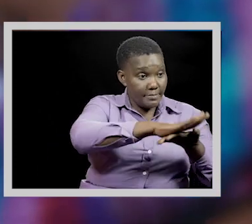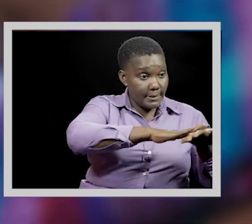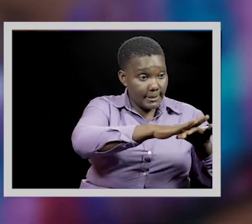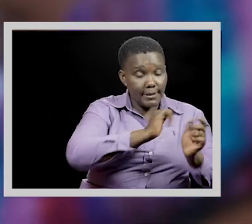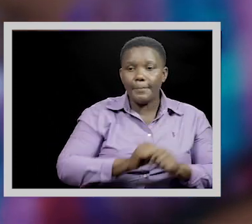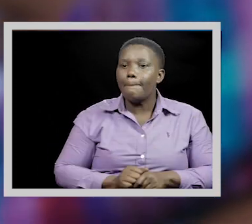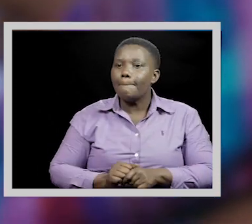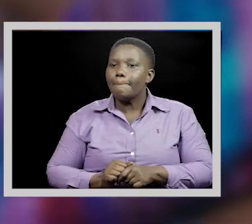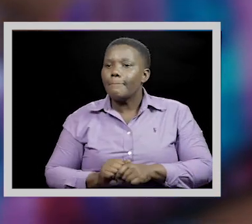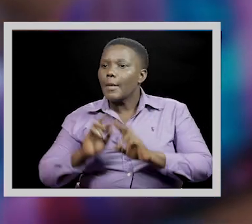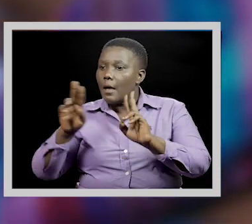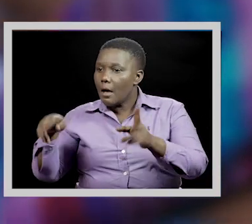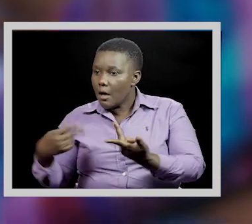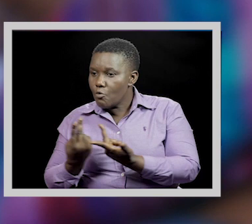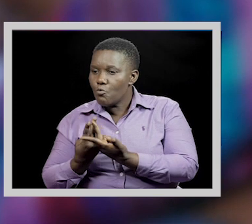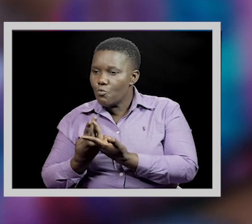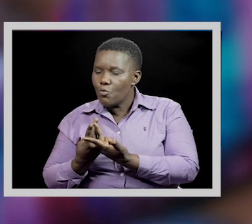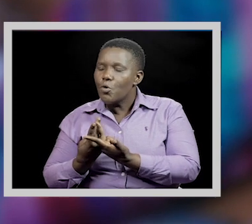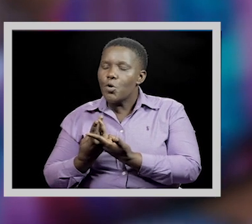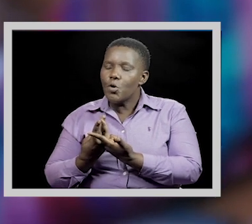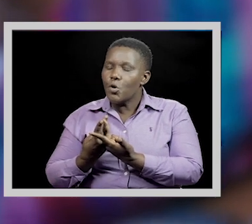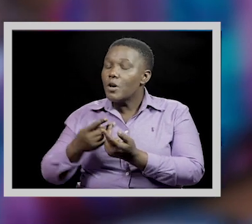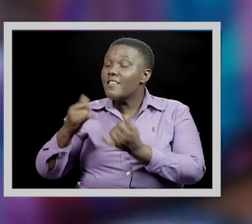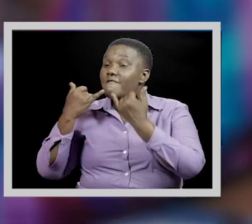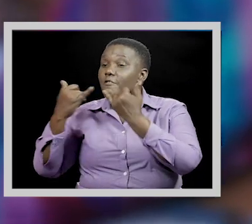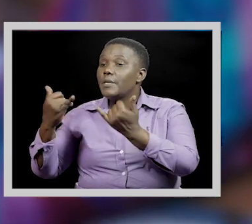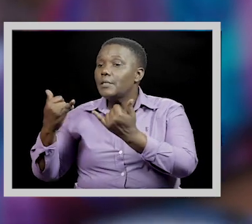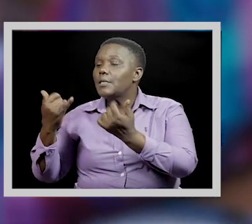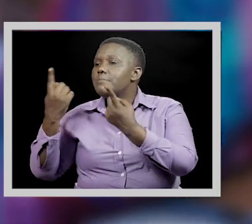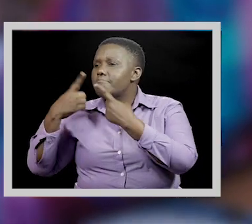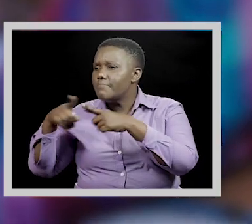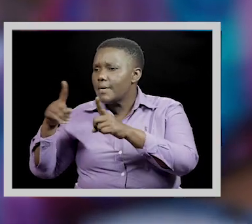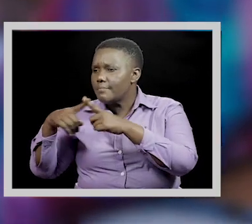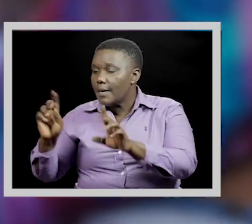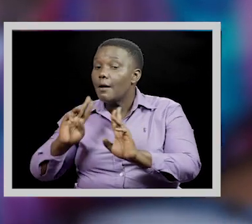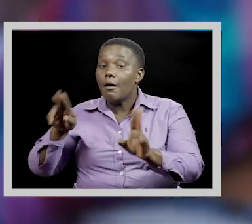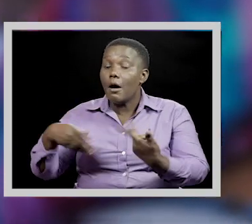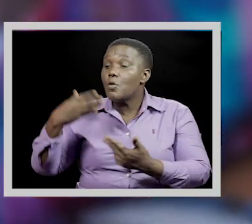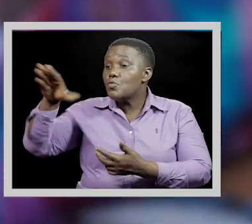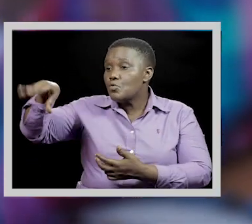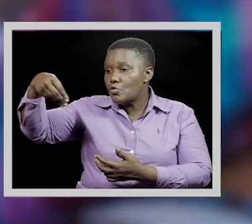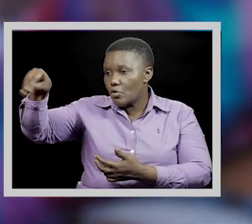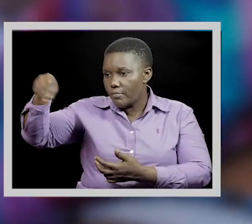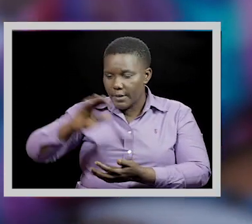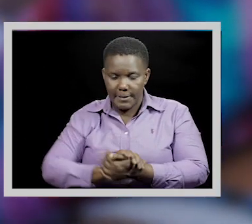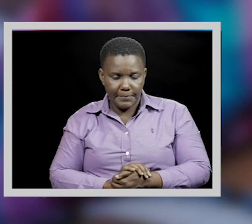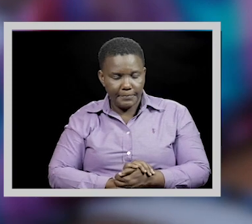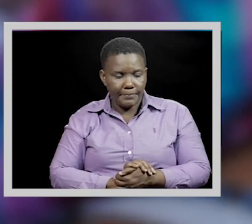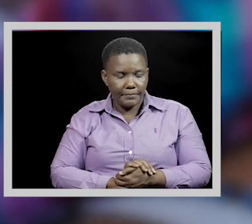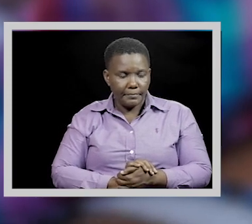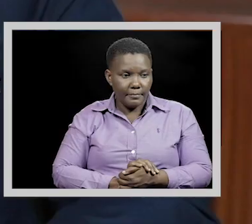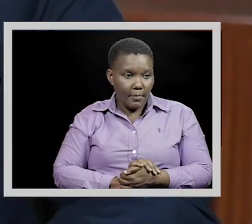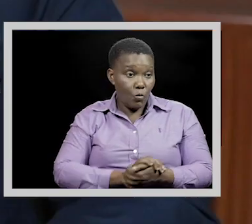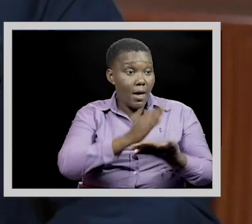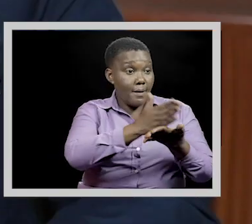leaving certificate, and any other relevant, credible information or document. In the case of